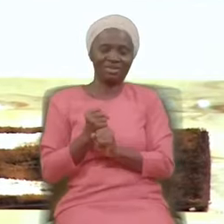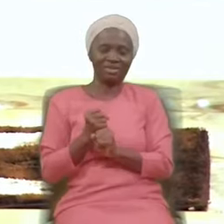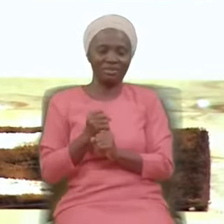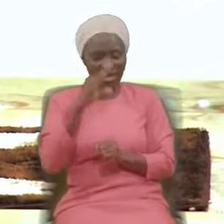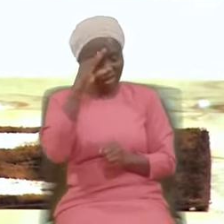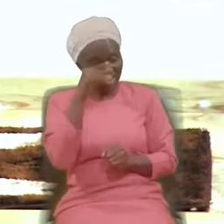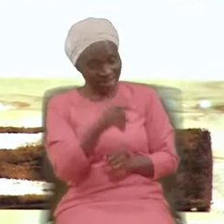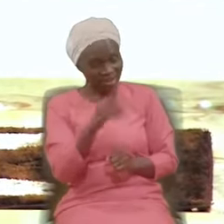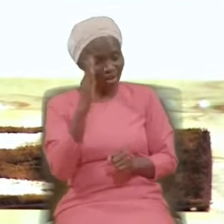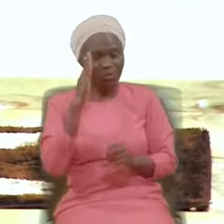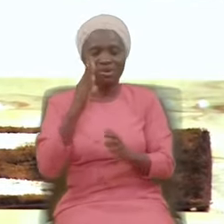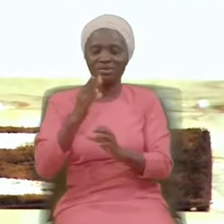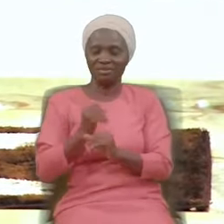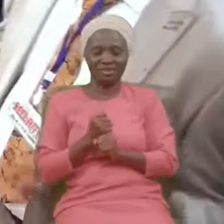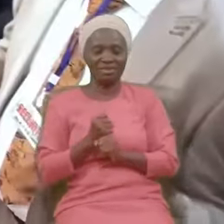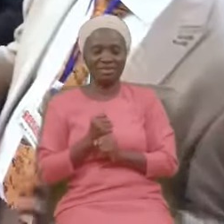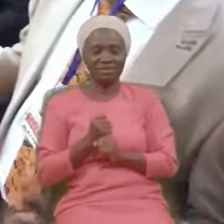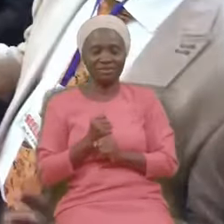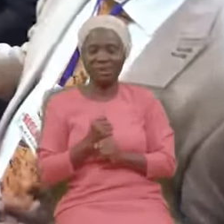he shall have